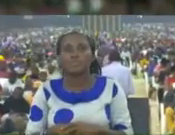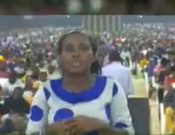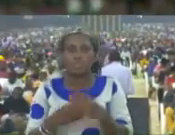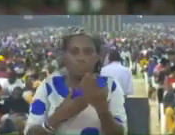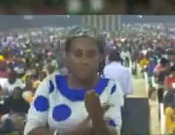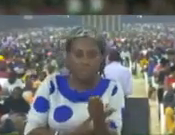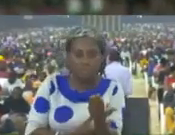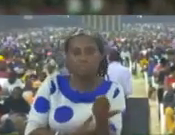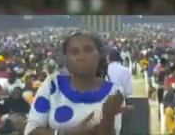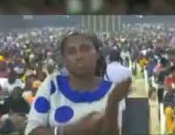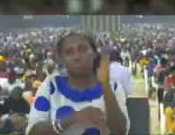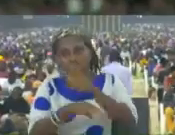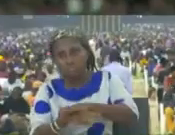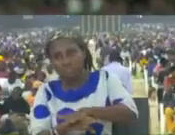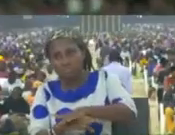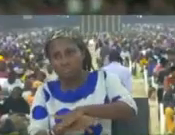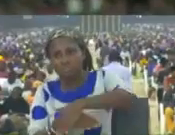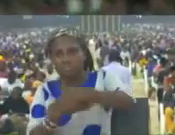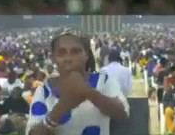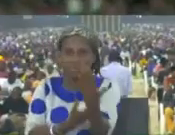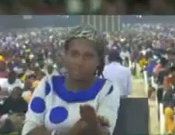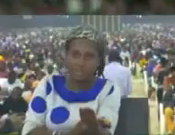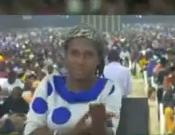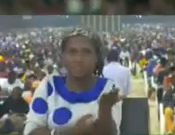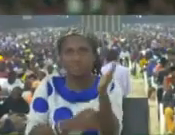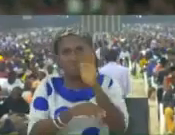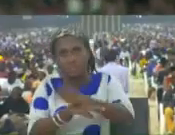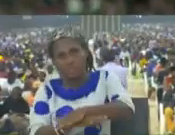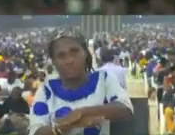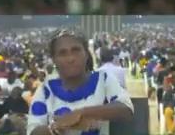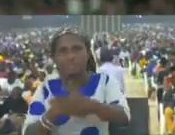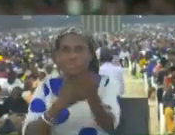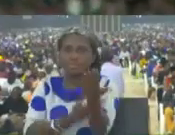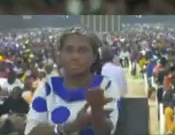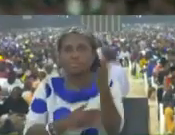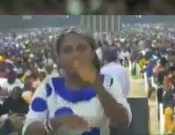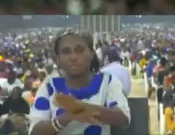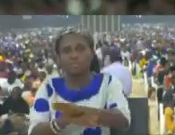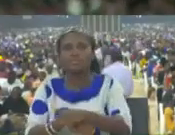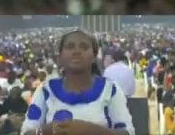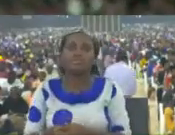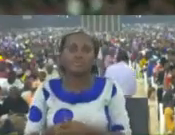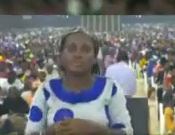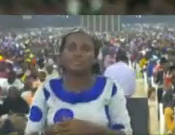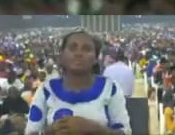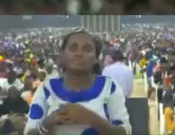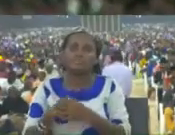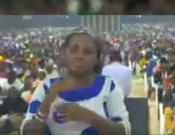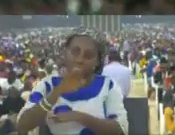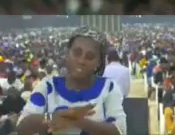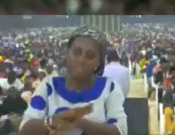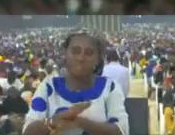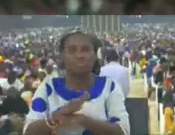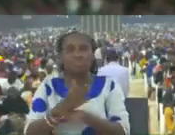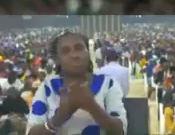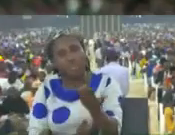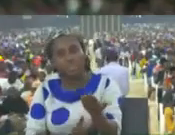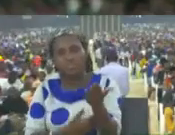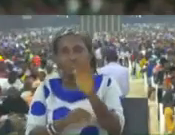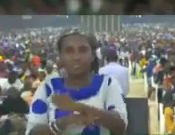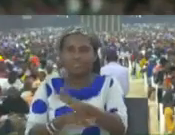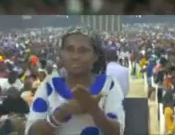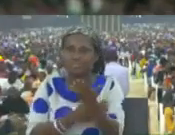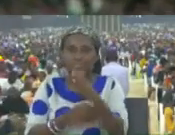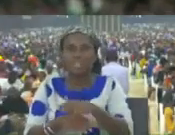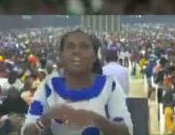in the evening, in the morning, the second day. In the evening, in the morning, the third day. So the